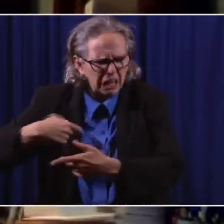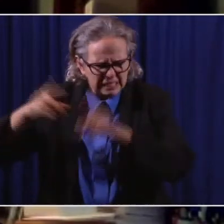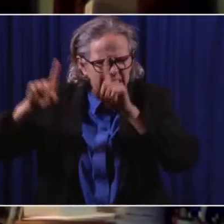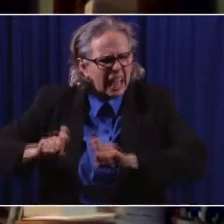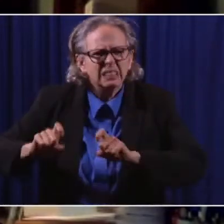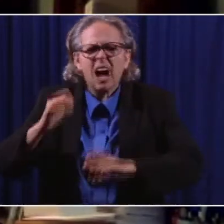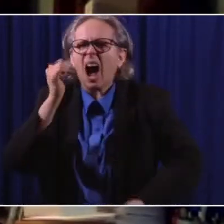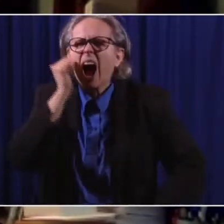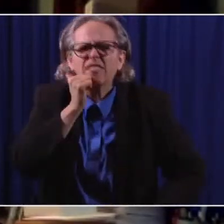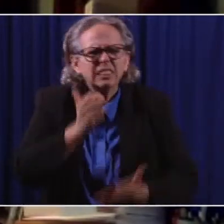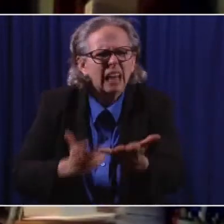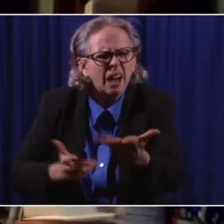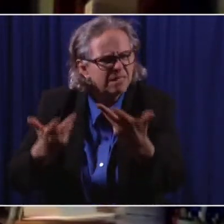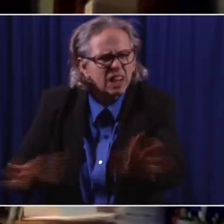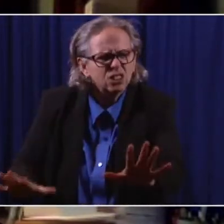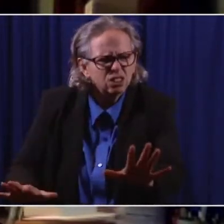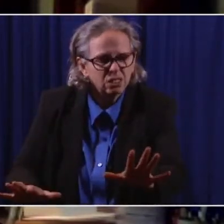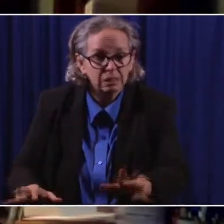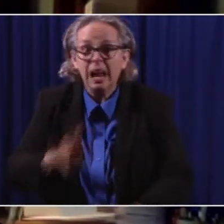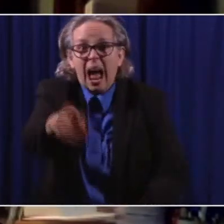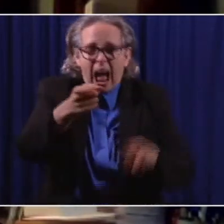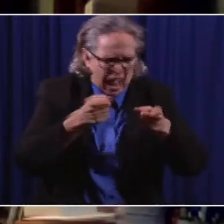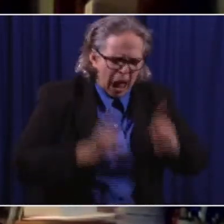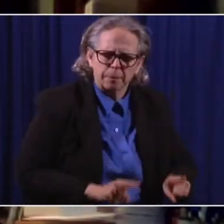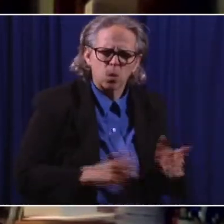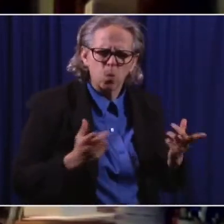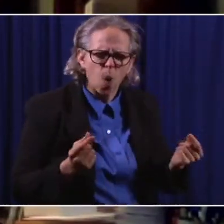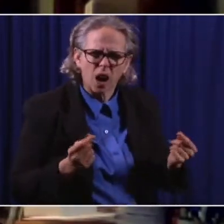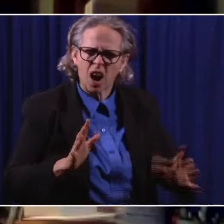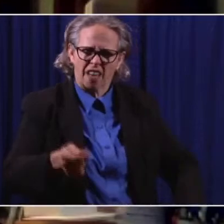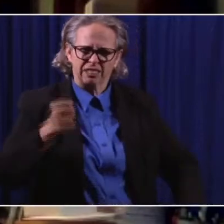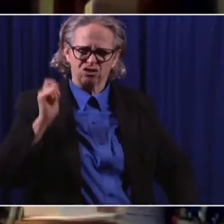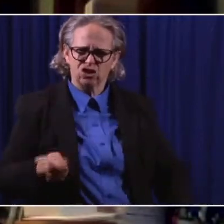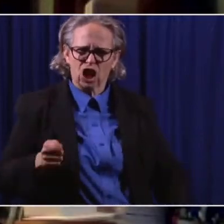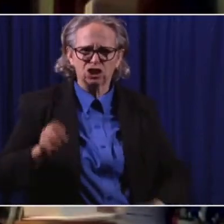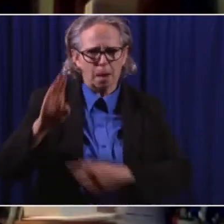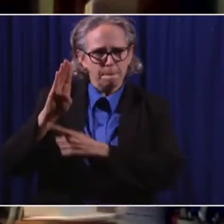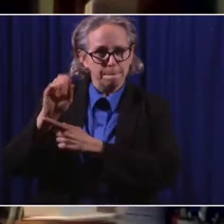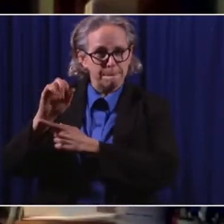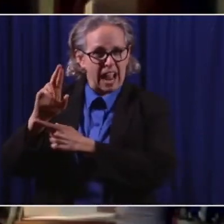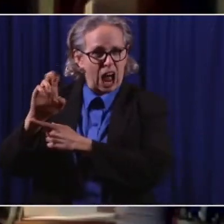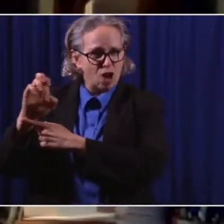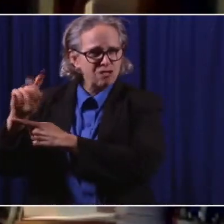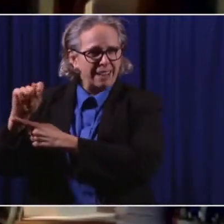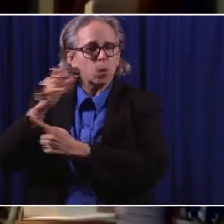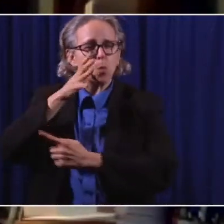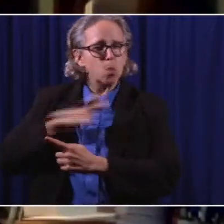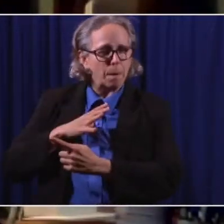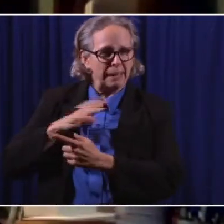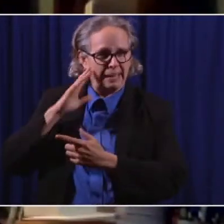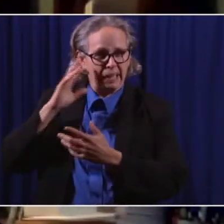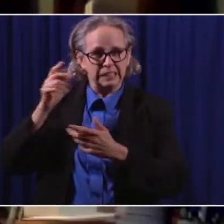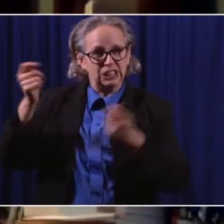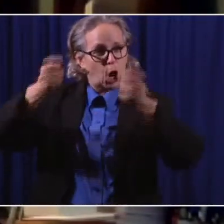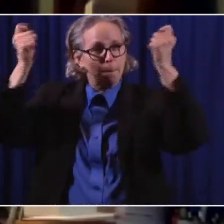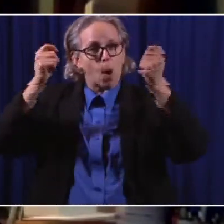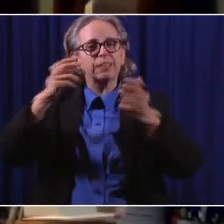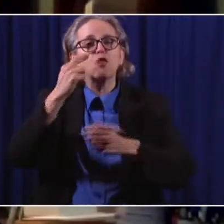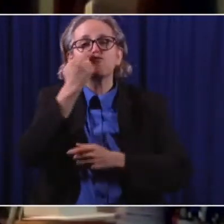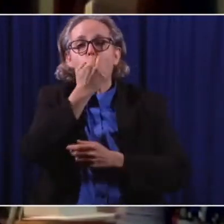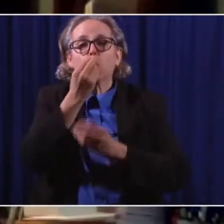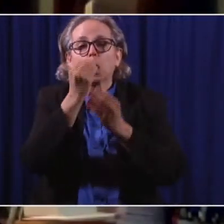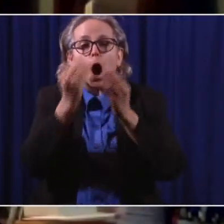Barrett ceremony, which happened after our first session of debate prep, that everyone in the first 3 rows had been tested that